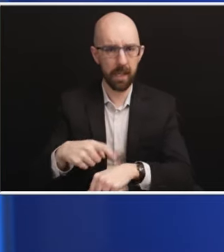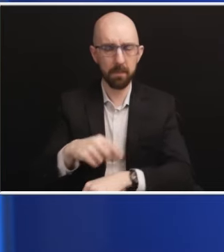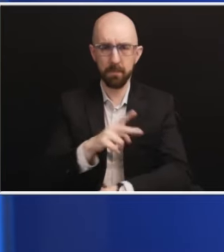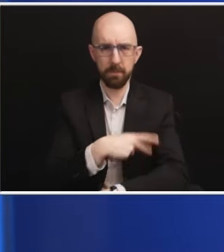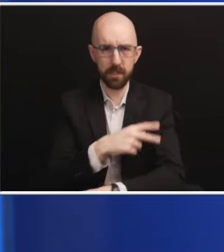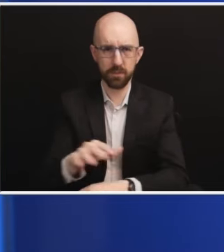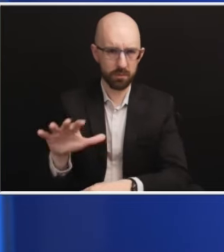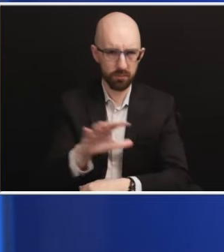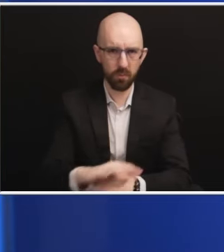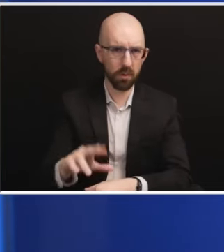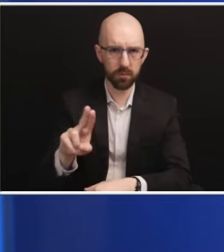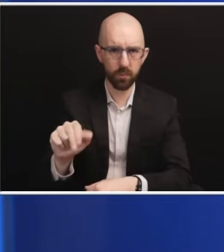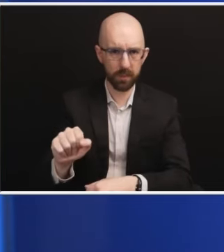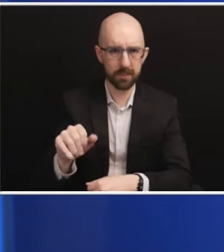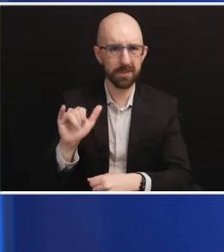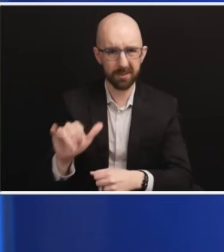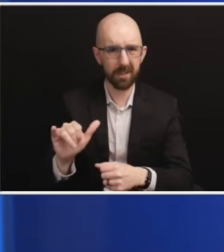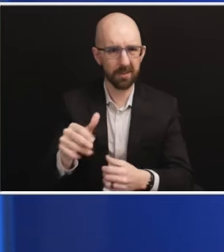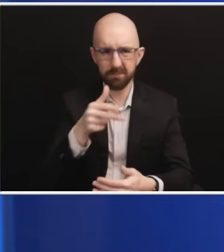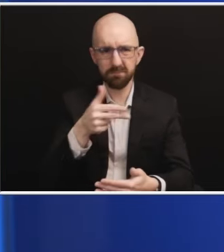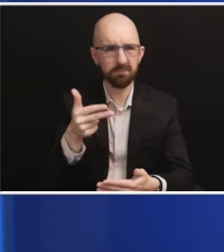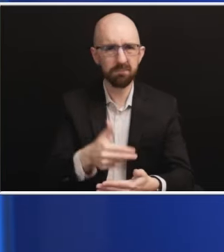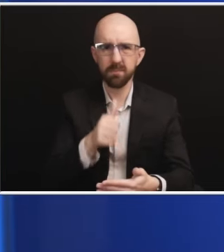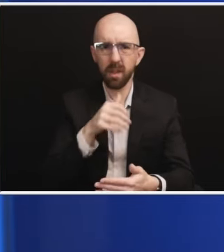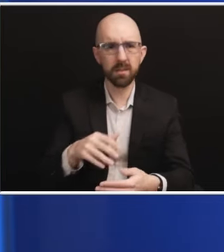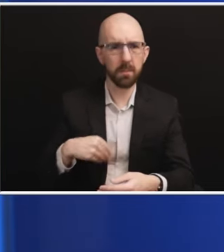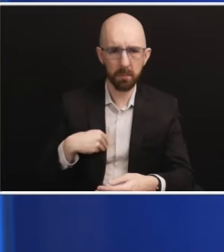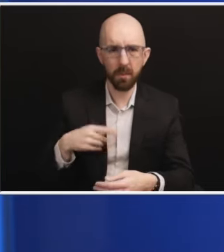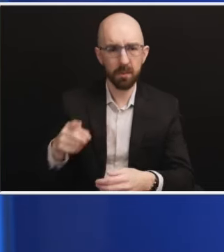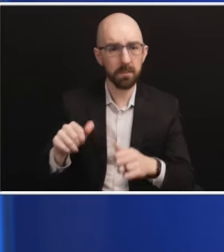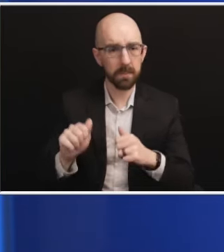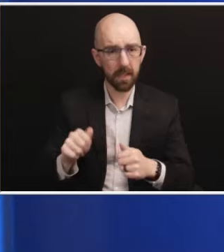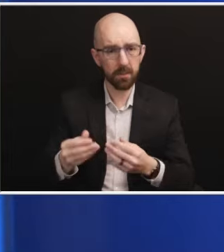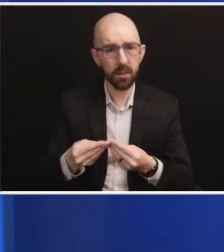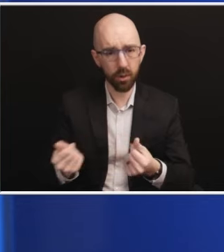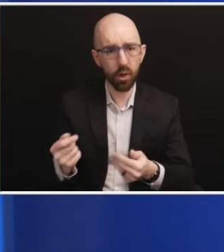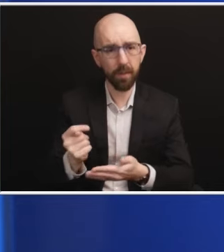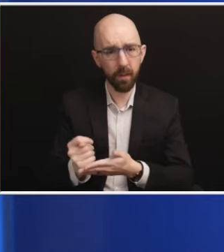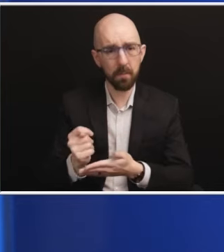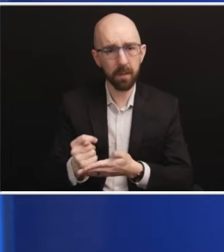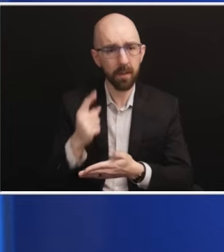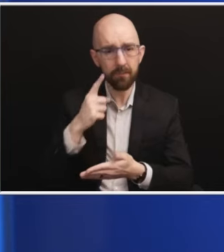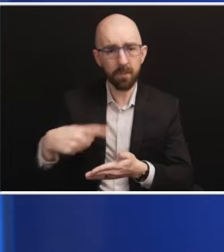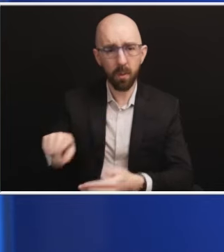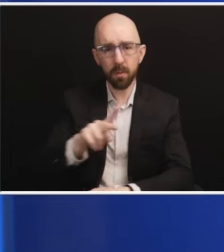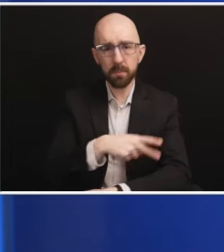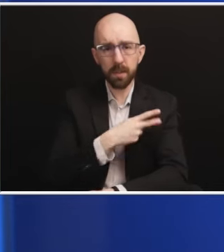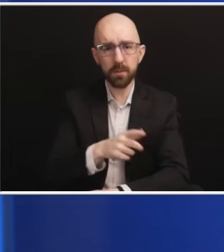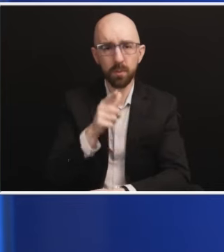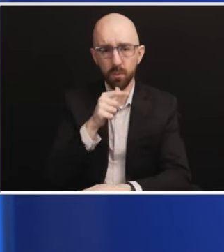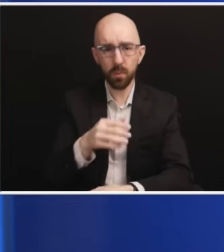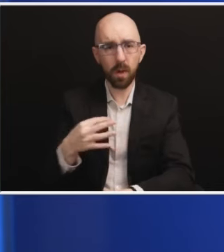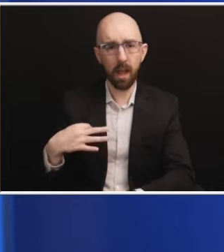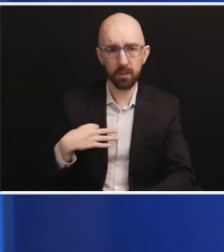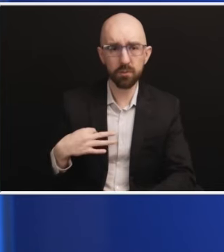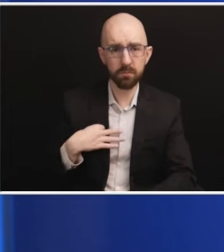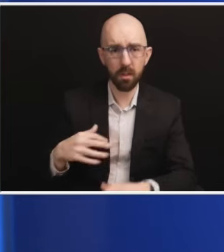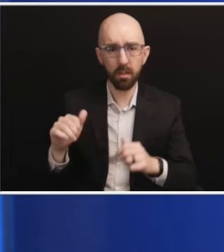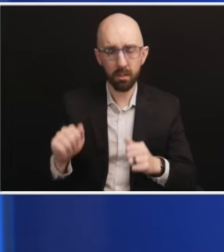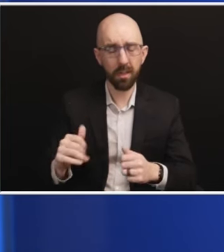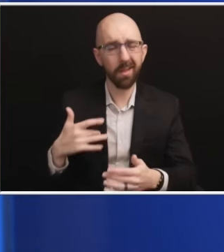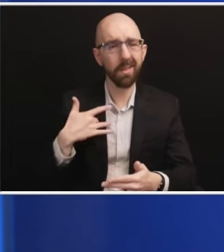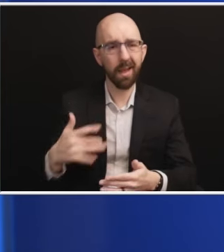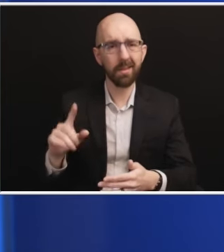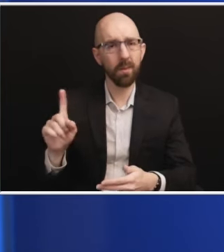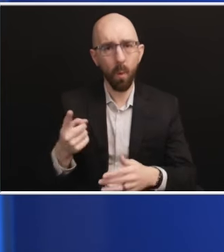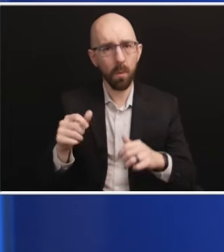that's absolutely abysmal. It's totally unacceptable. This is a potentially curative therapy. And for those patients who are eligible, likely the only potential